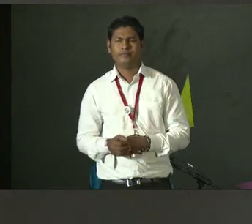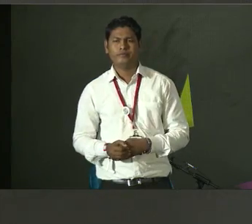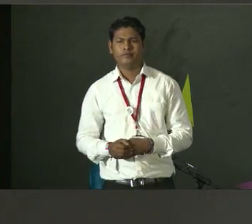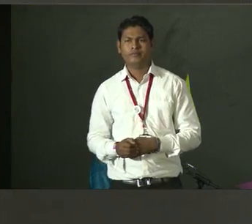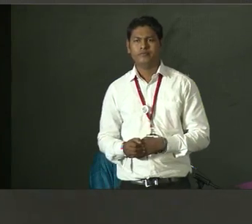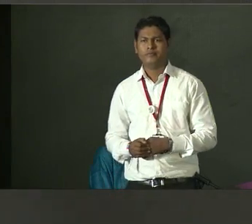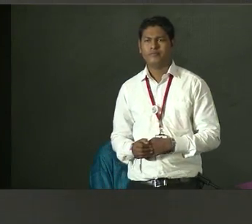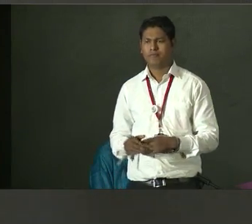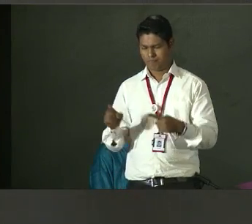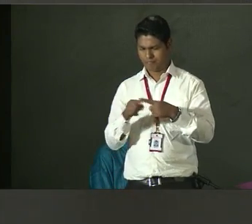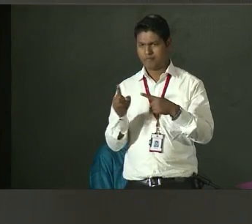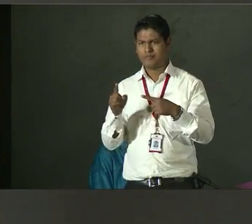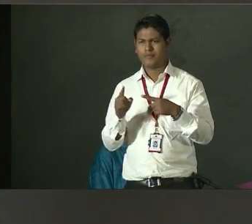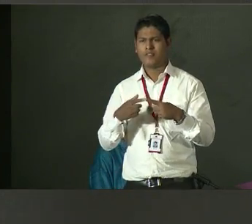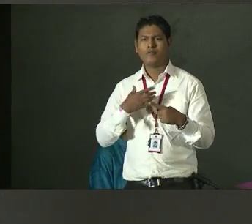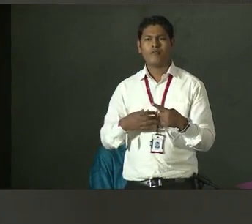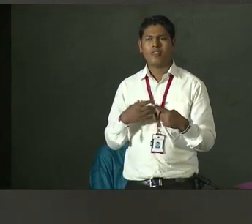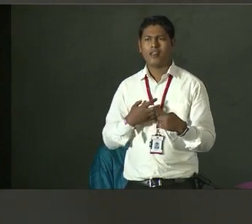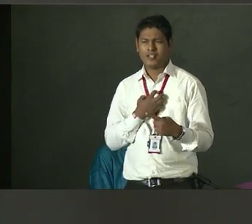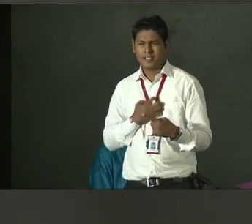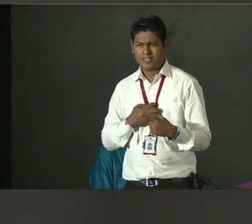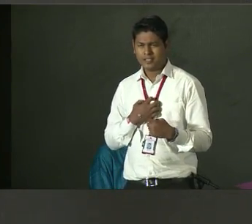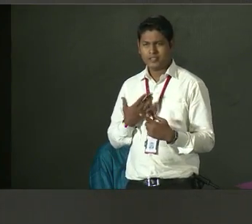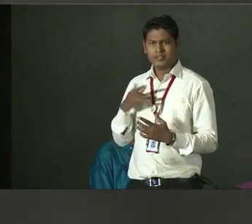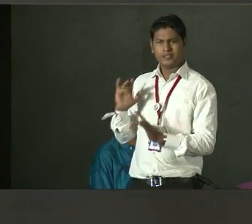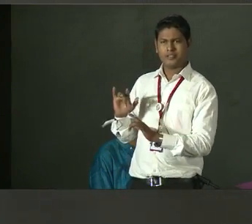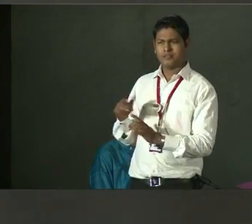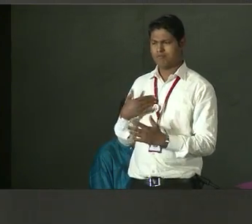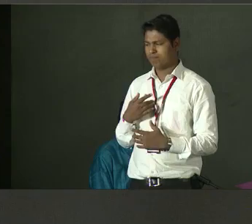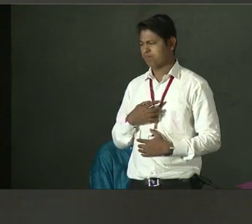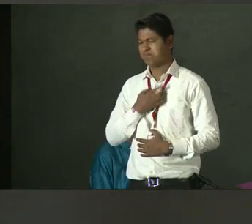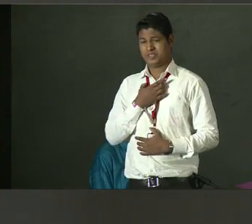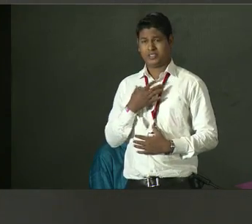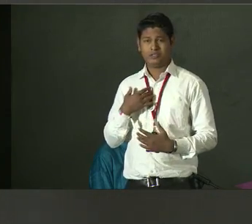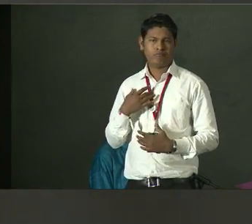If someone is jealous about other people, if someone has selfishness